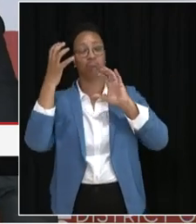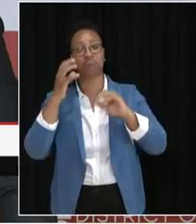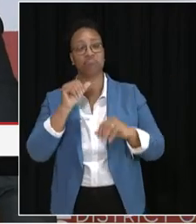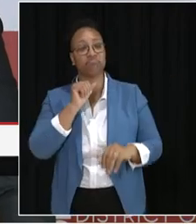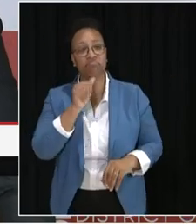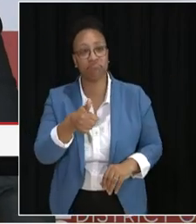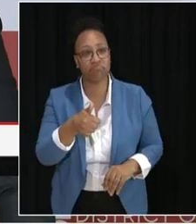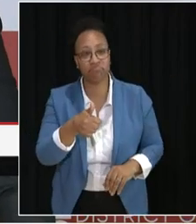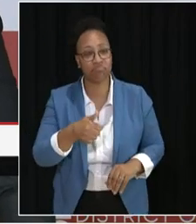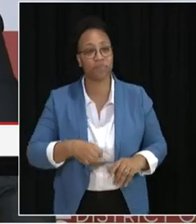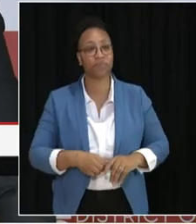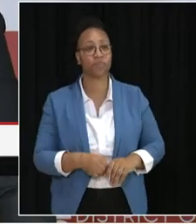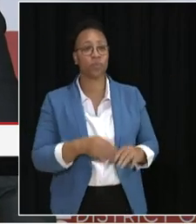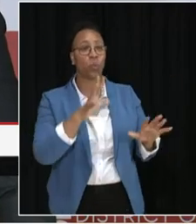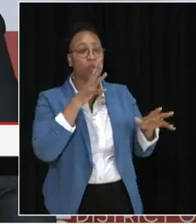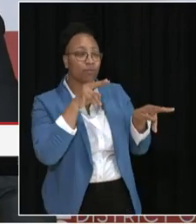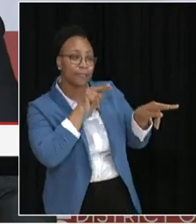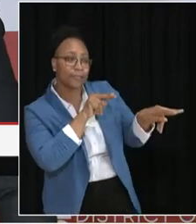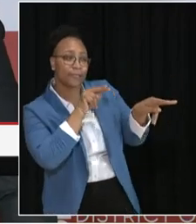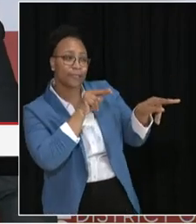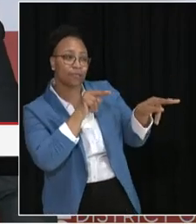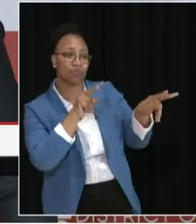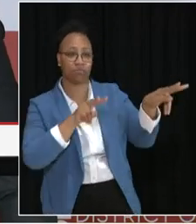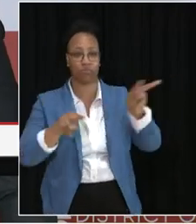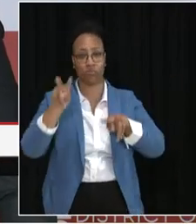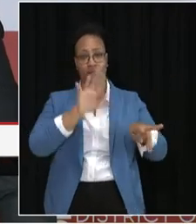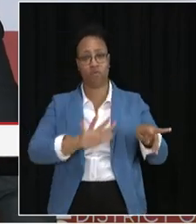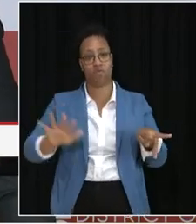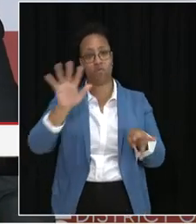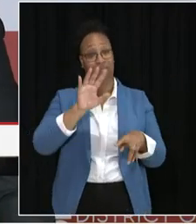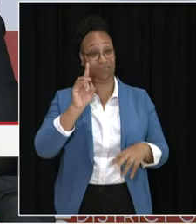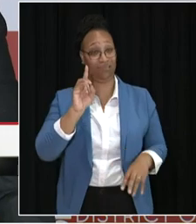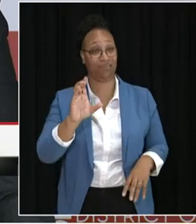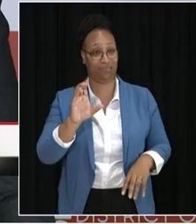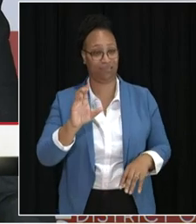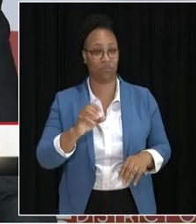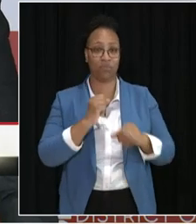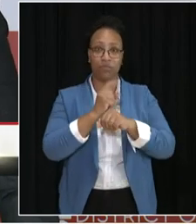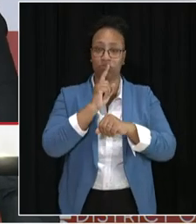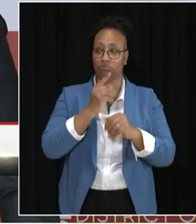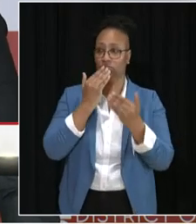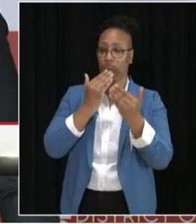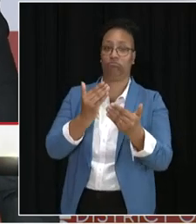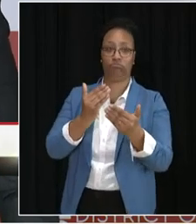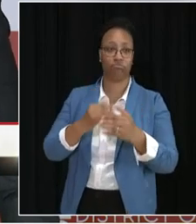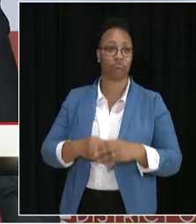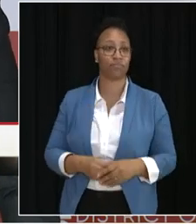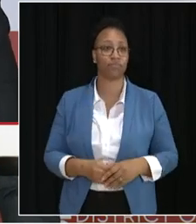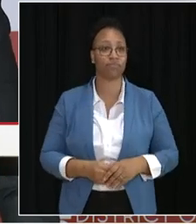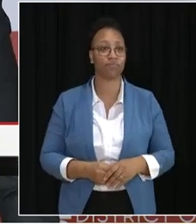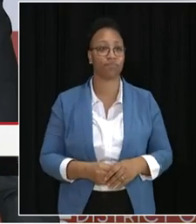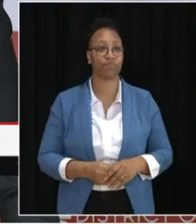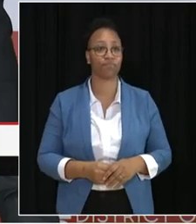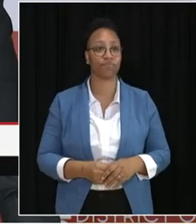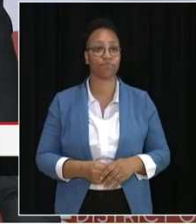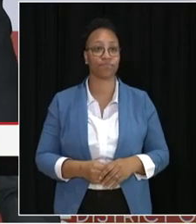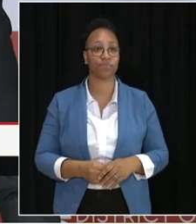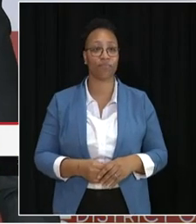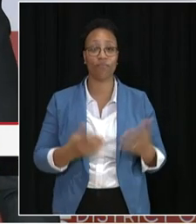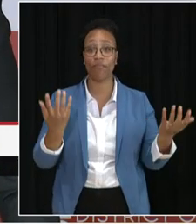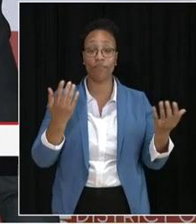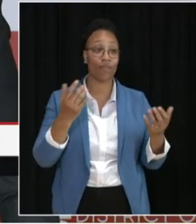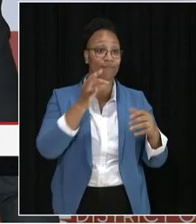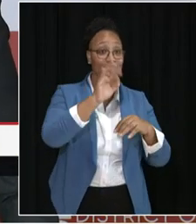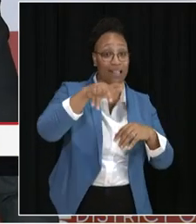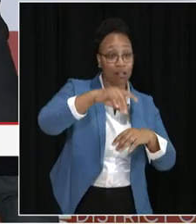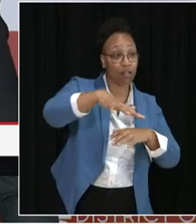monitor the use of the space. There's a great field space there we're excited about, gymnasium suited for a high school. And